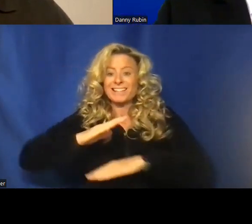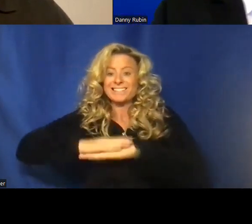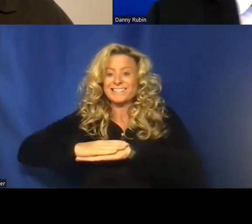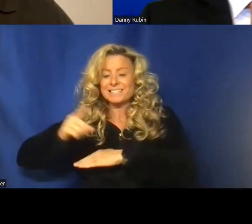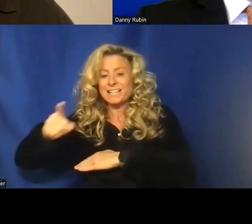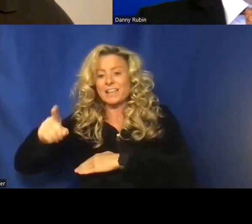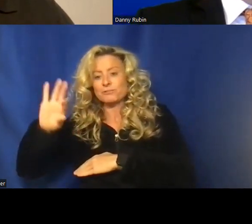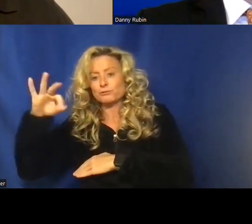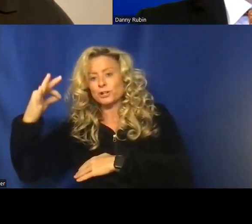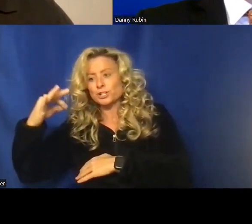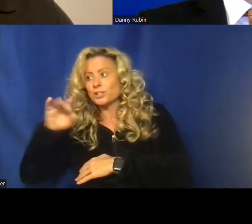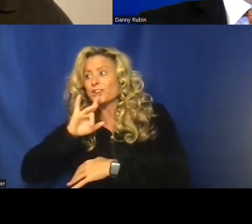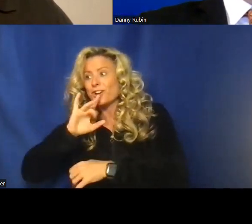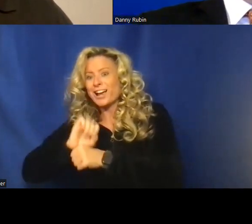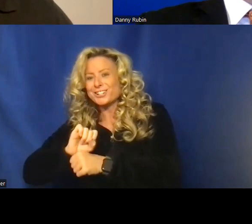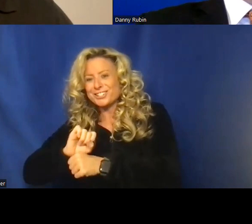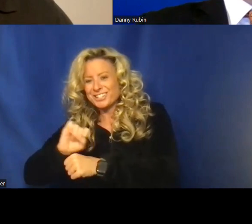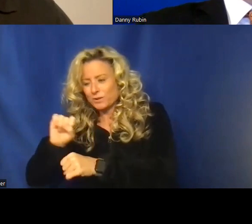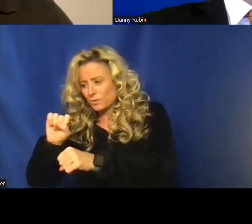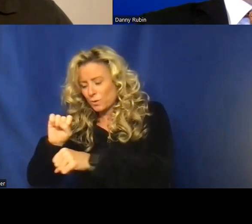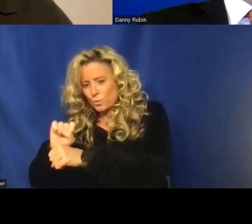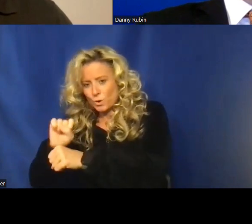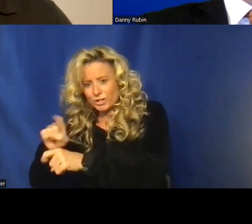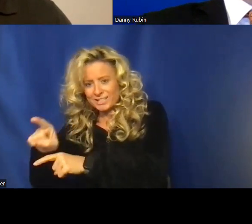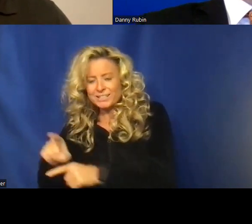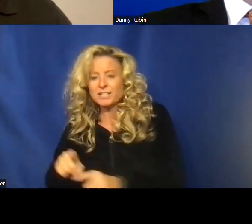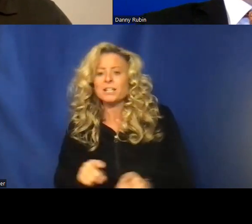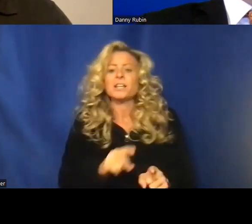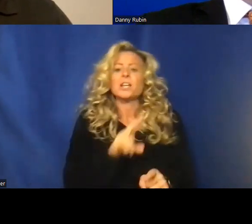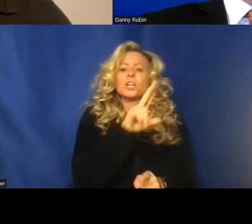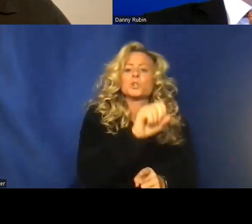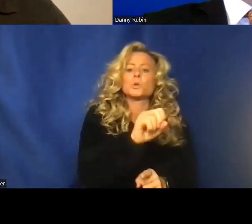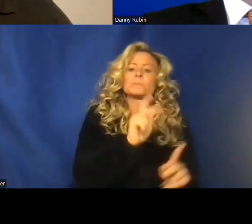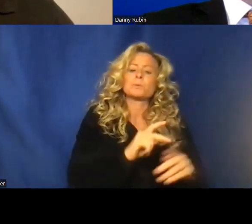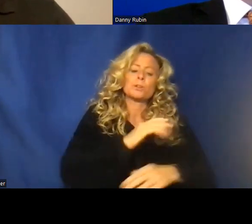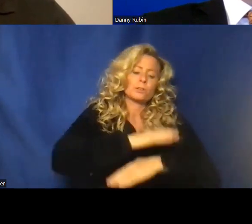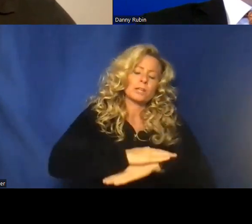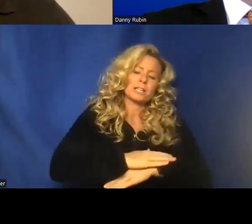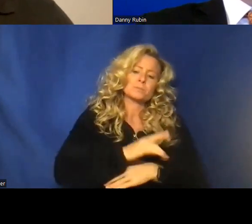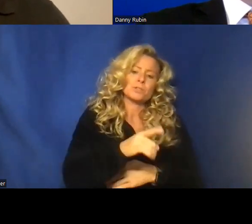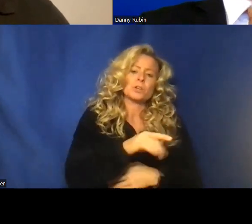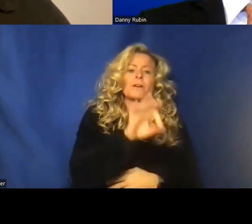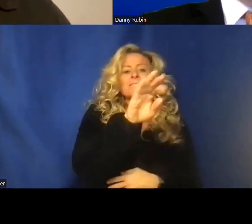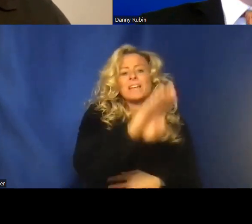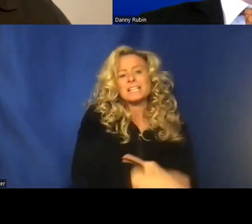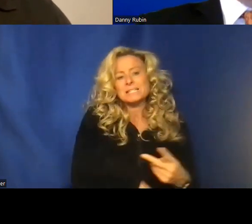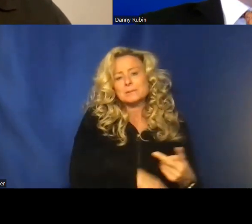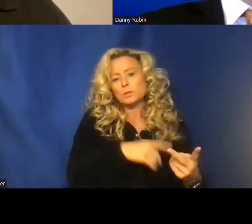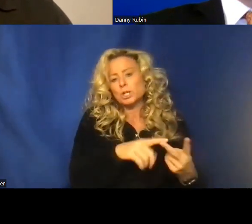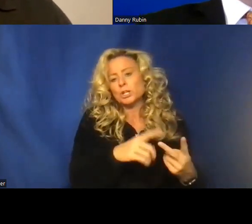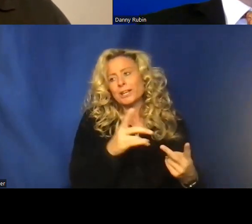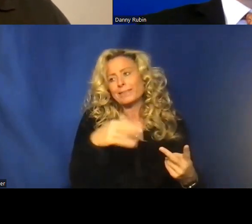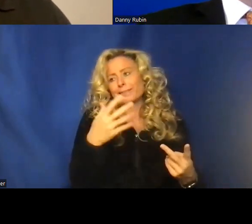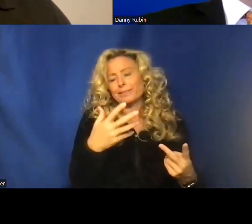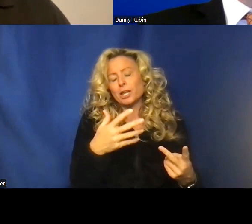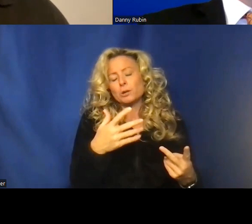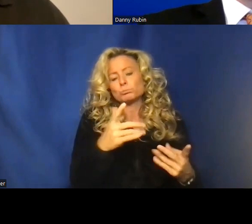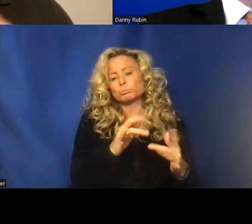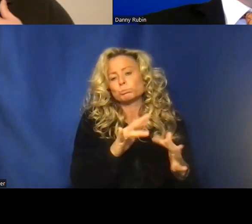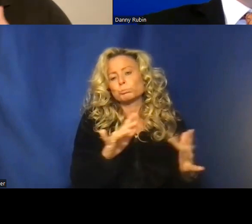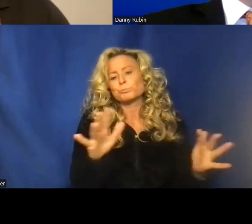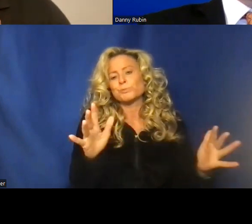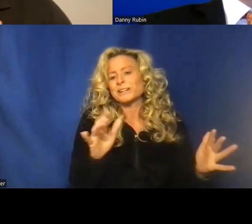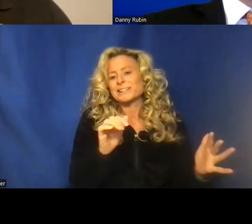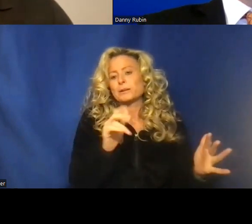actually working. Whereas when I was in the US, a lot of times people would be at their desk, but they'd be on Facebook, and they would be doing something